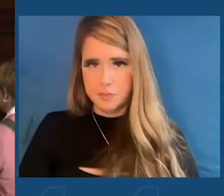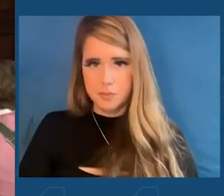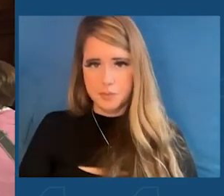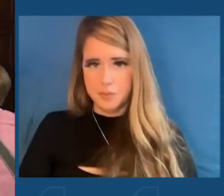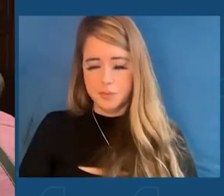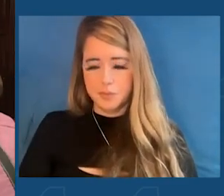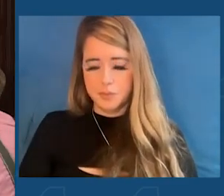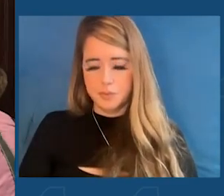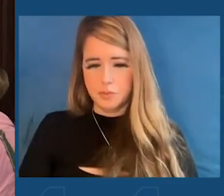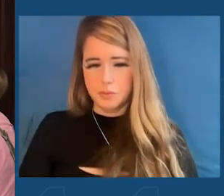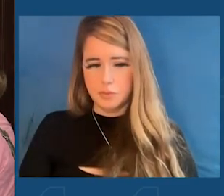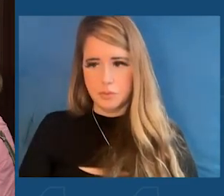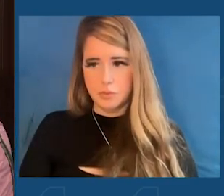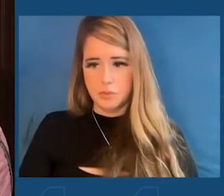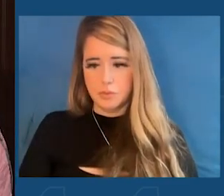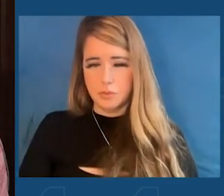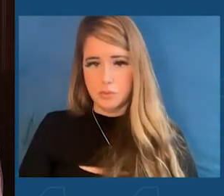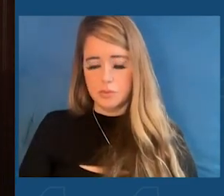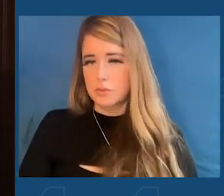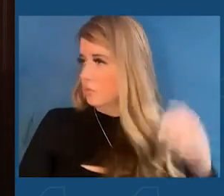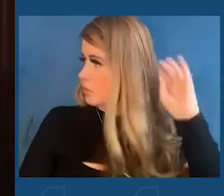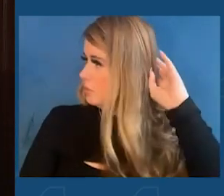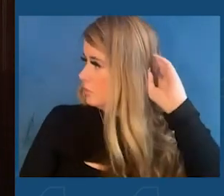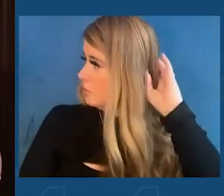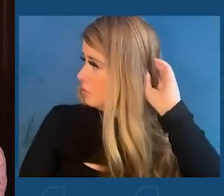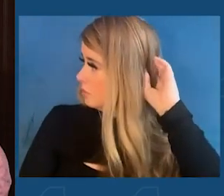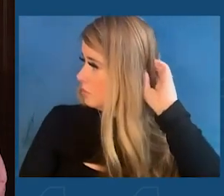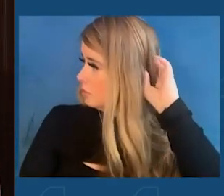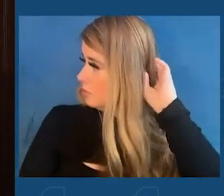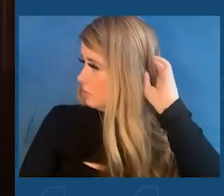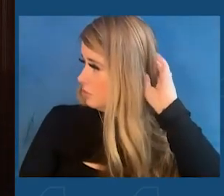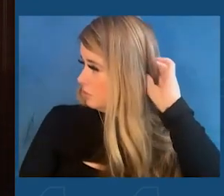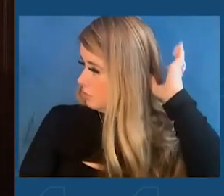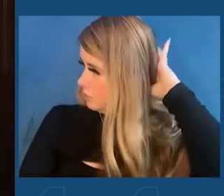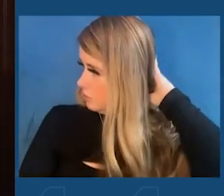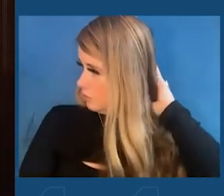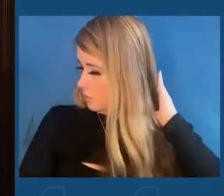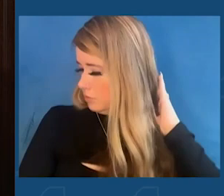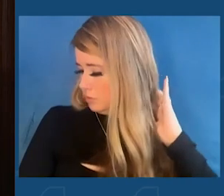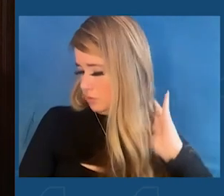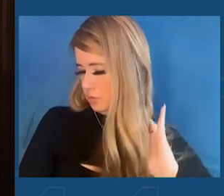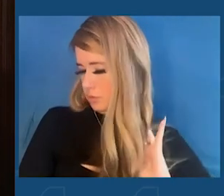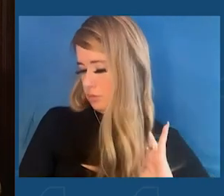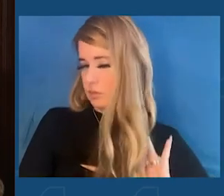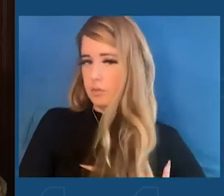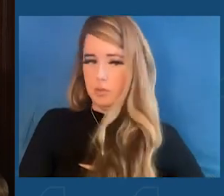If we can have you go behind the two senators behind in the middle.